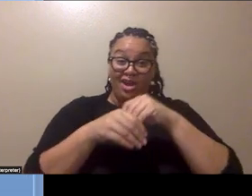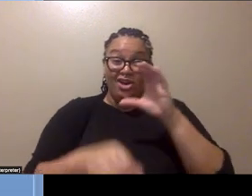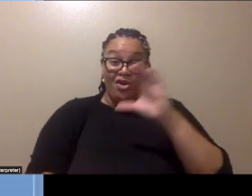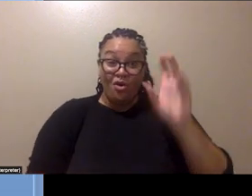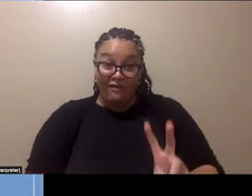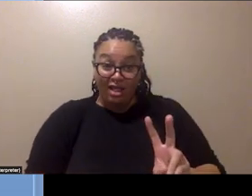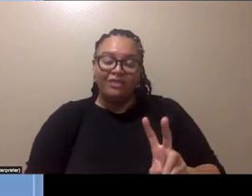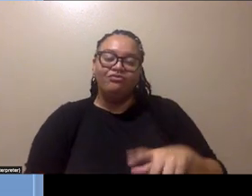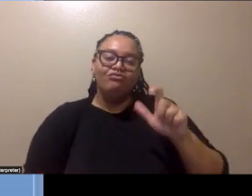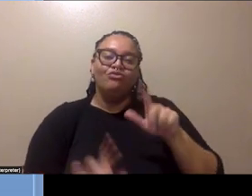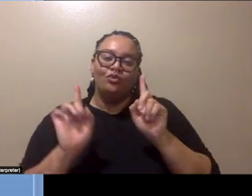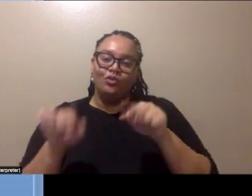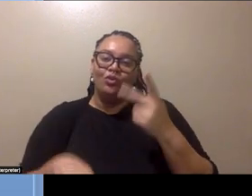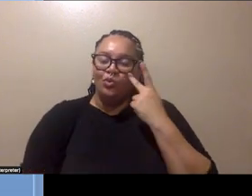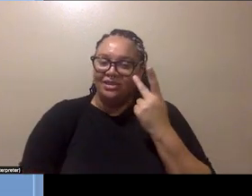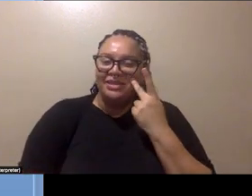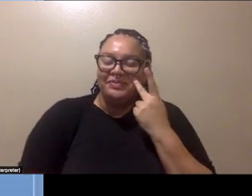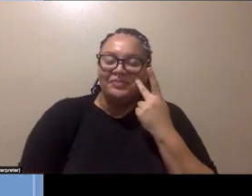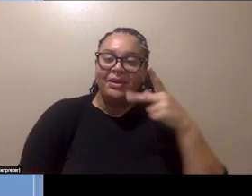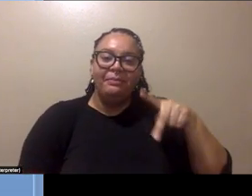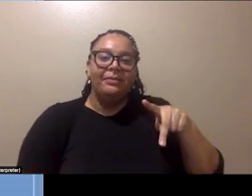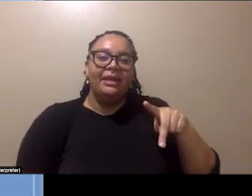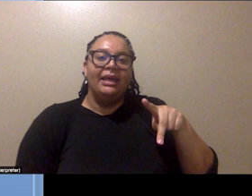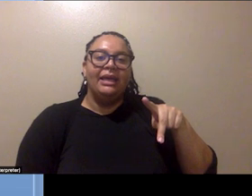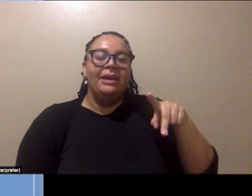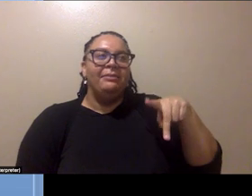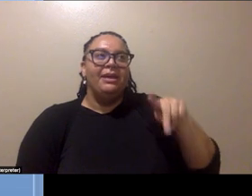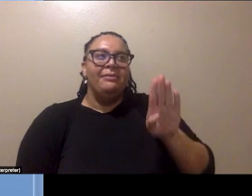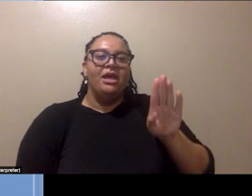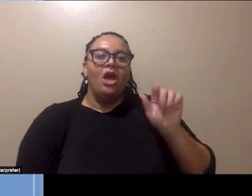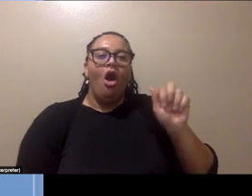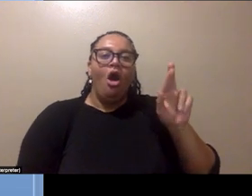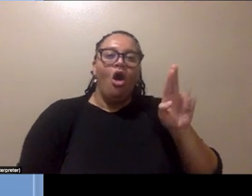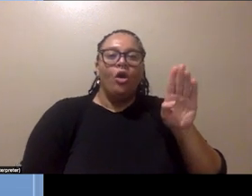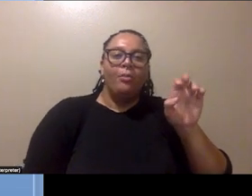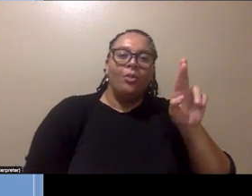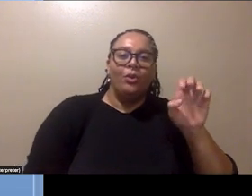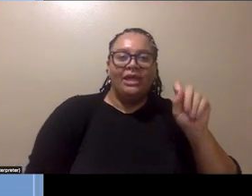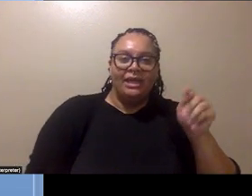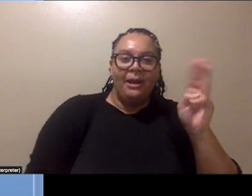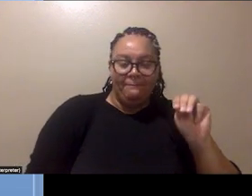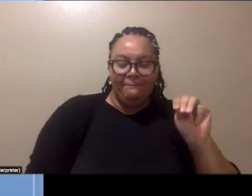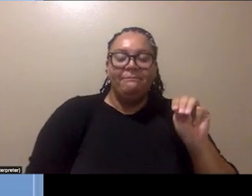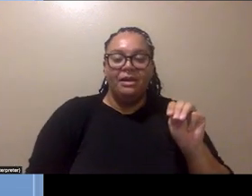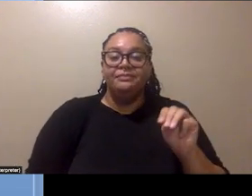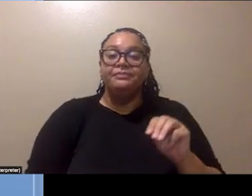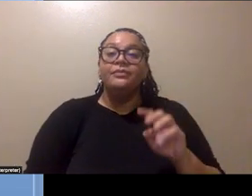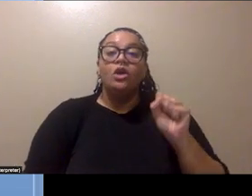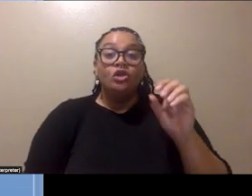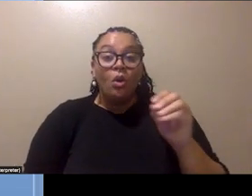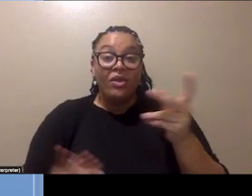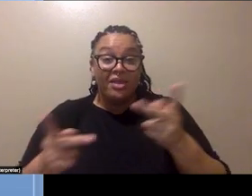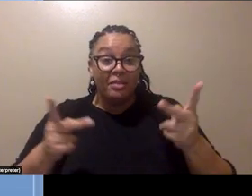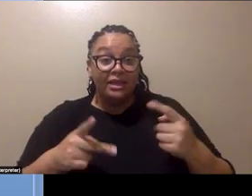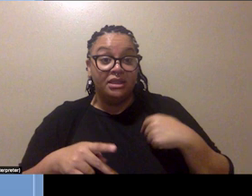in the Corvallis area, definitely check out the McDonald Dunn Research Forest and PV Arboretum. So anyways,